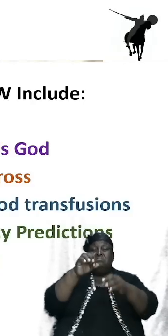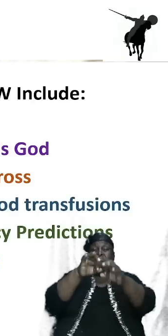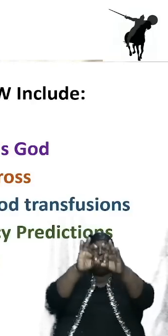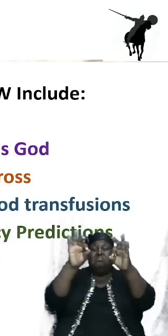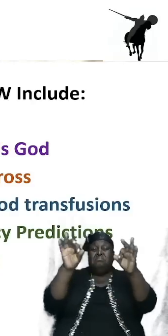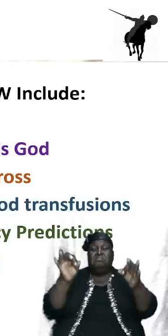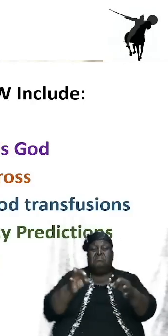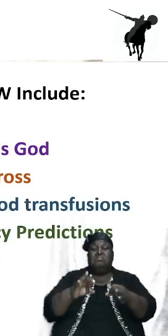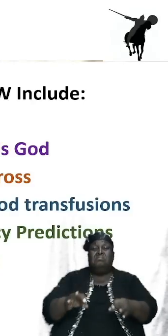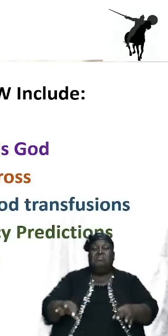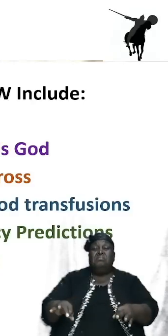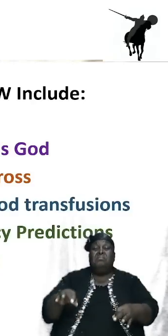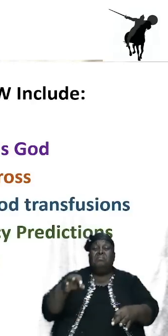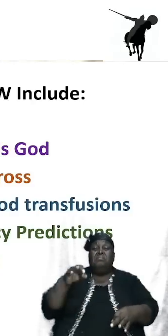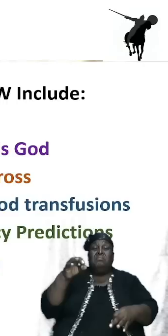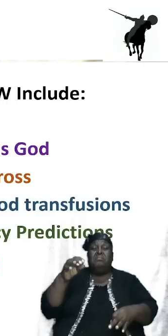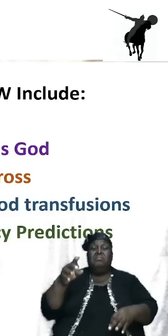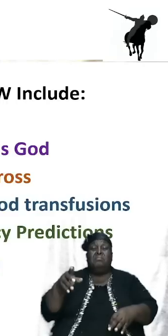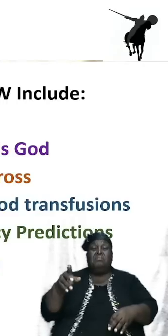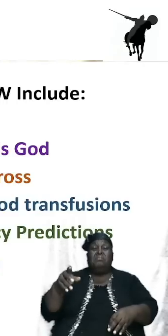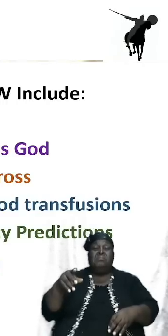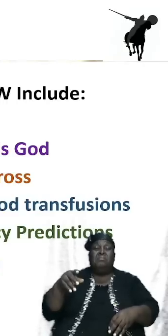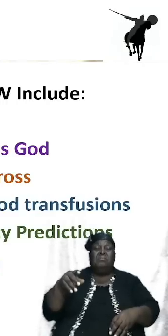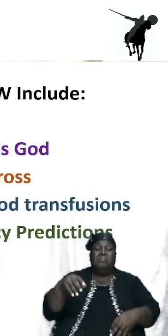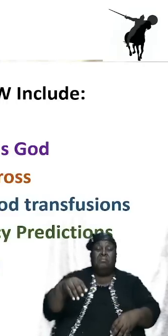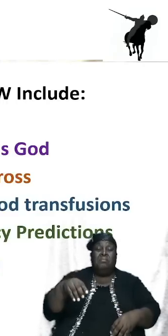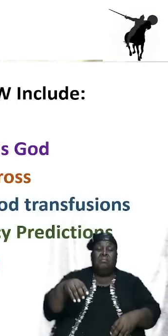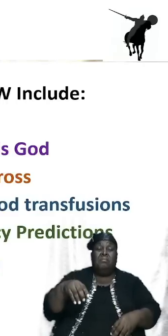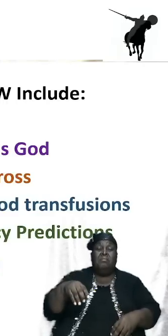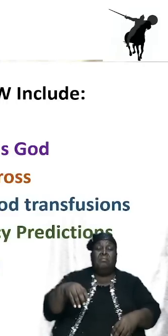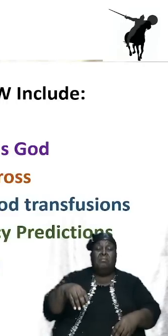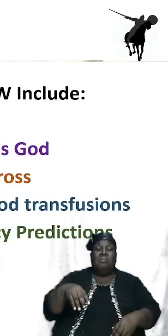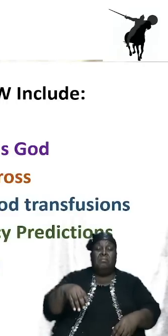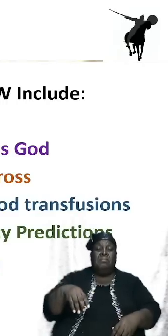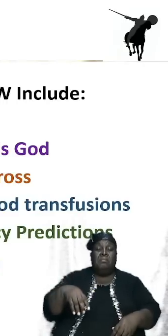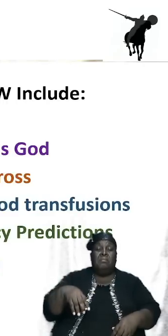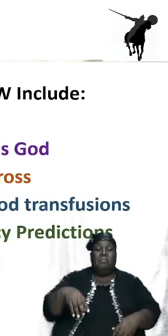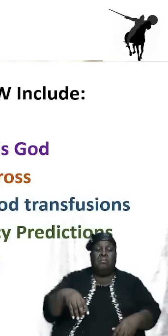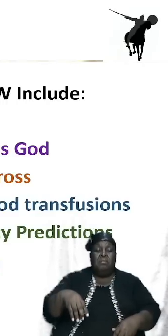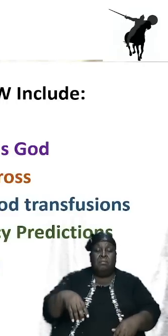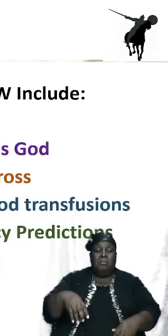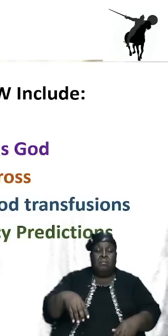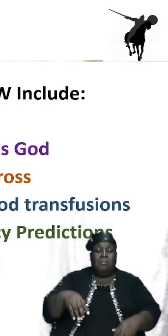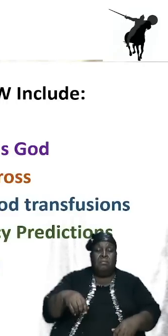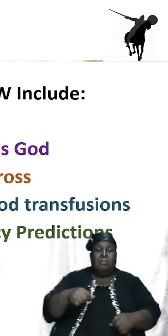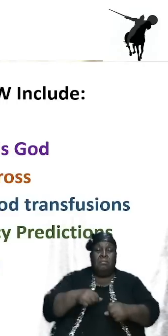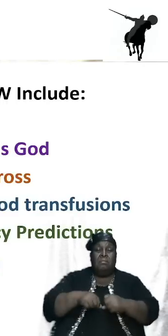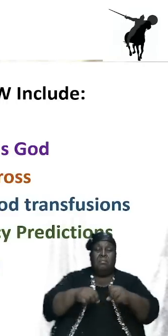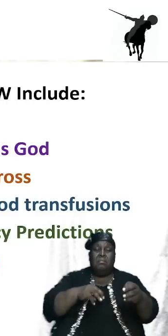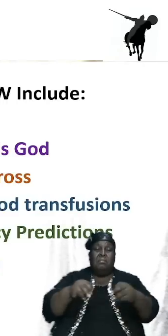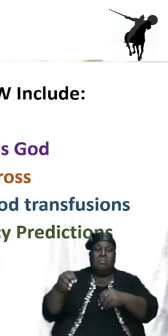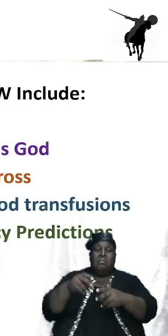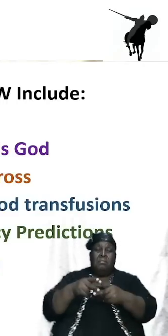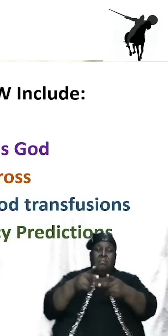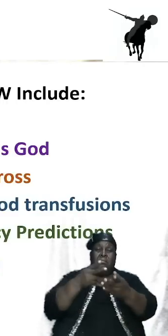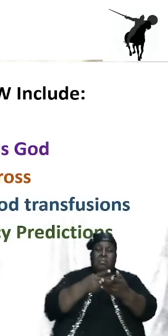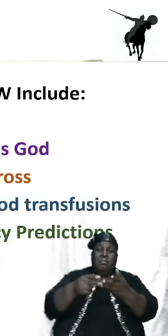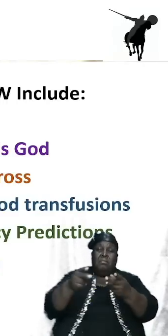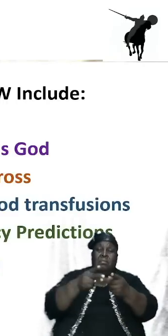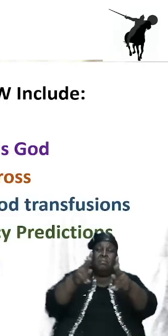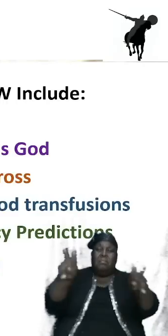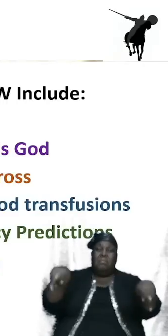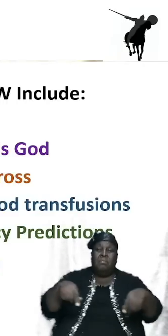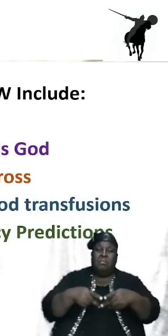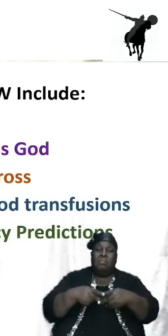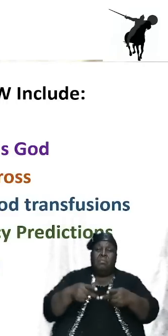to another part of the sanctuary. So now they had what is called a sanctuary doctrine. And what did he do? He moved from the holy place to the more holy place.